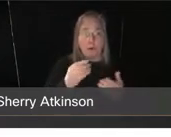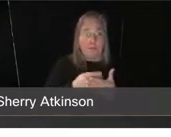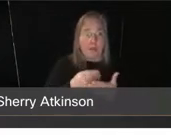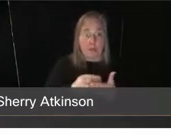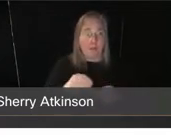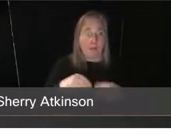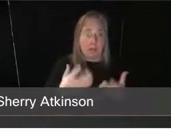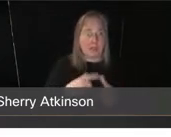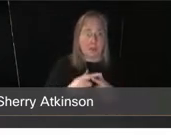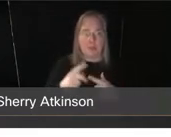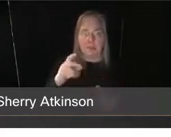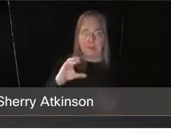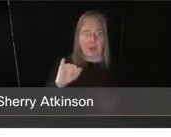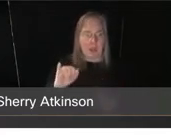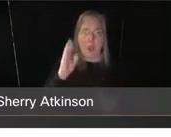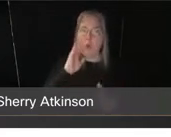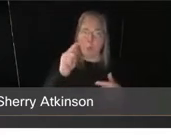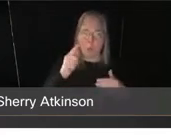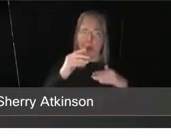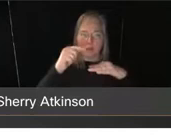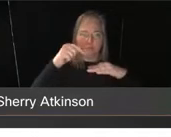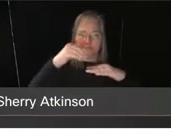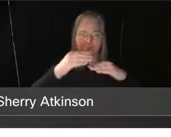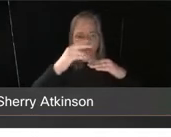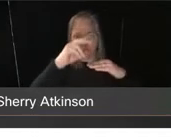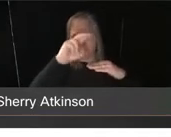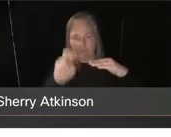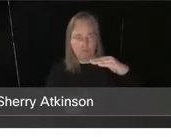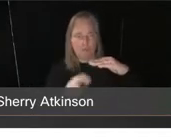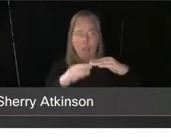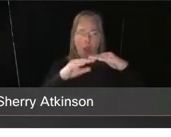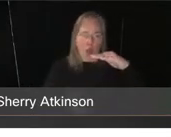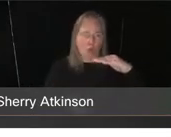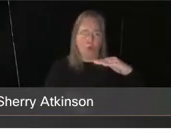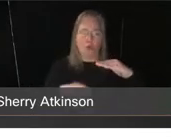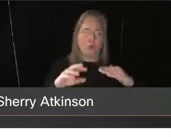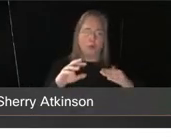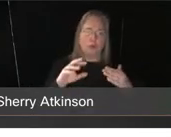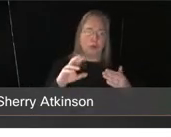to below 70, closer to 64,